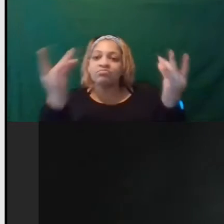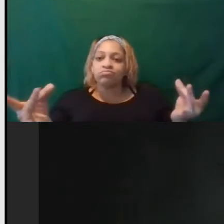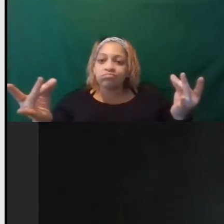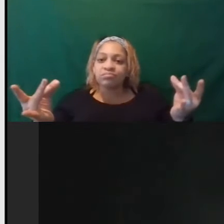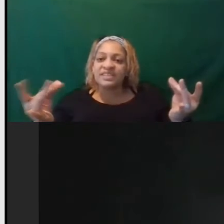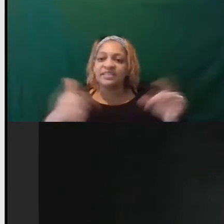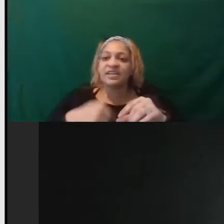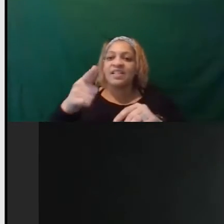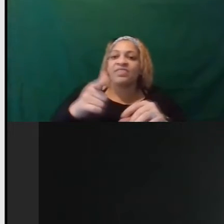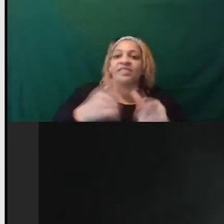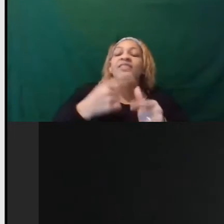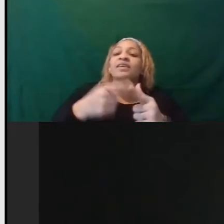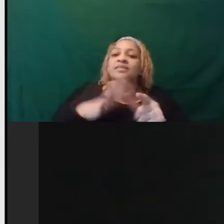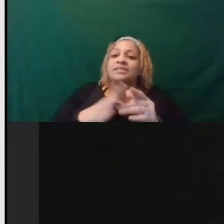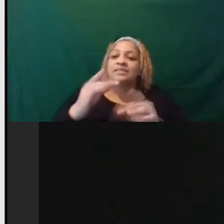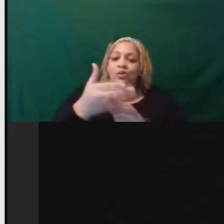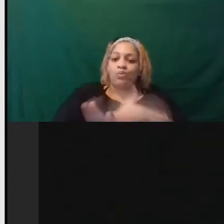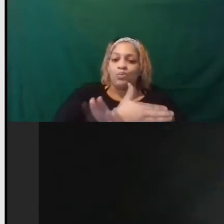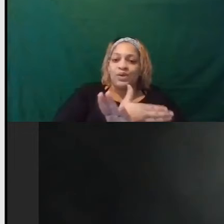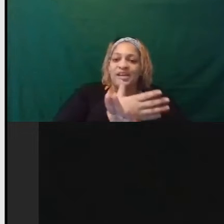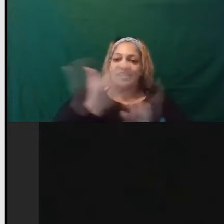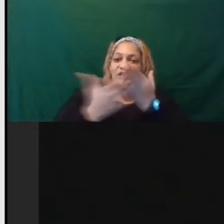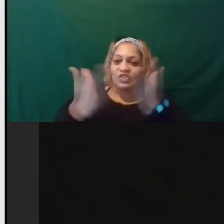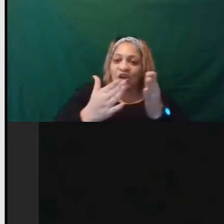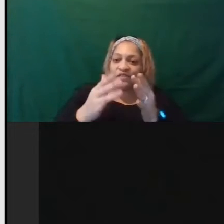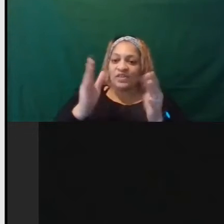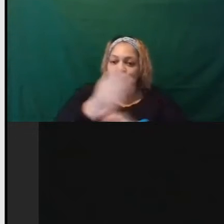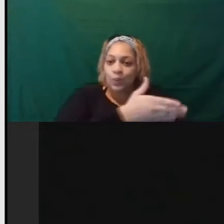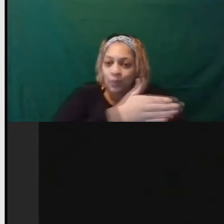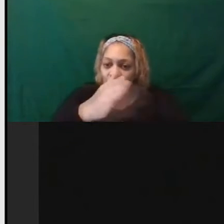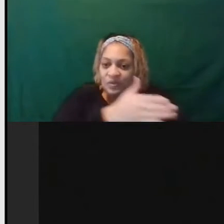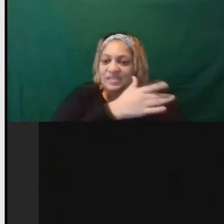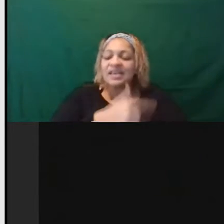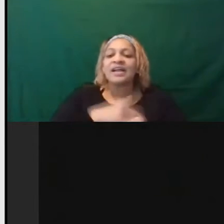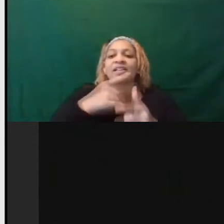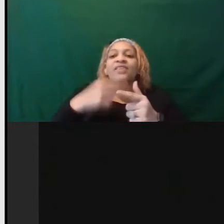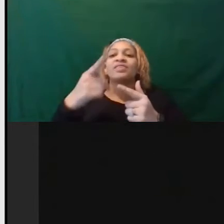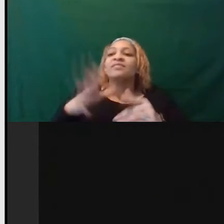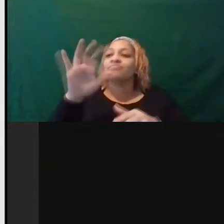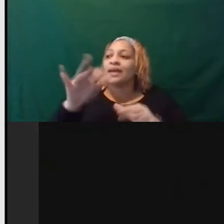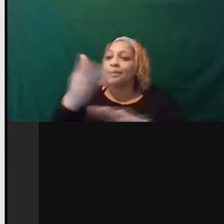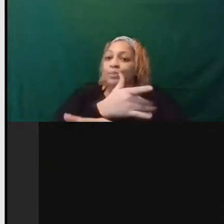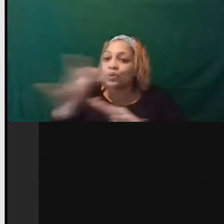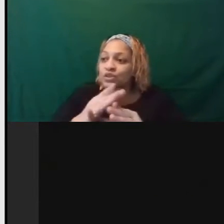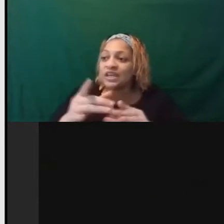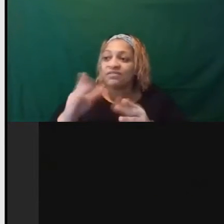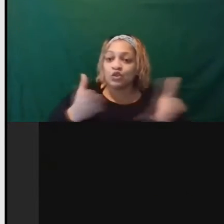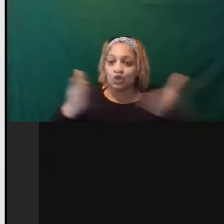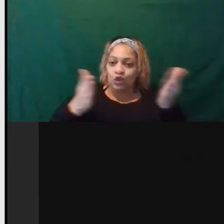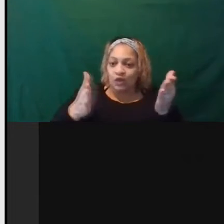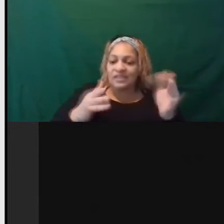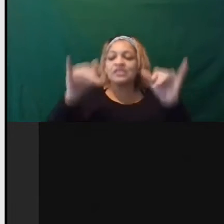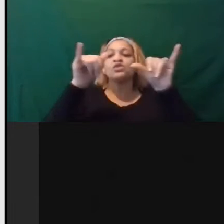the pre-service music, the pre-service gift that the musician offers us. Then we move into like, there's a routine to